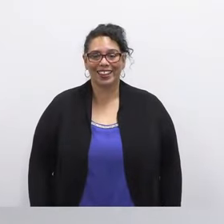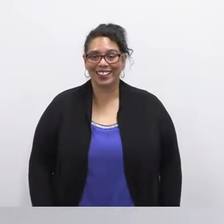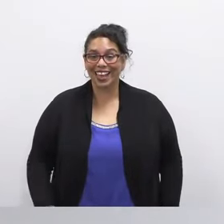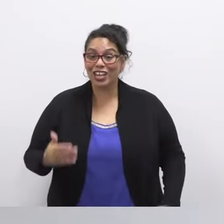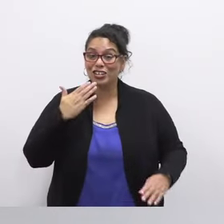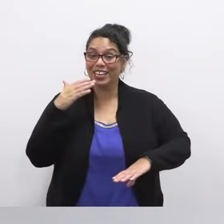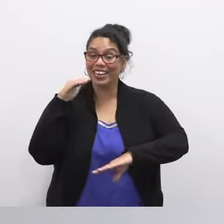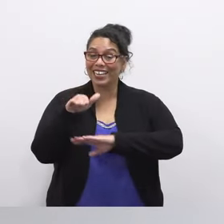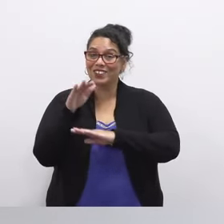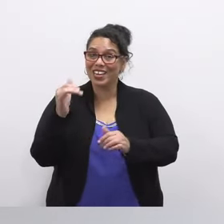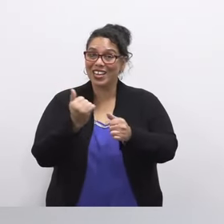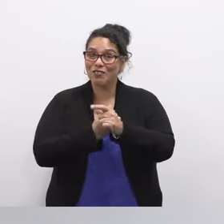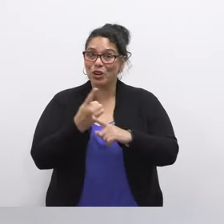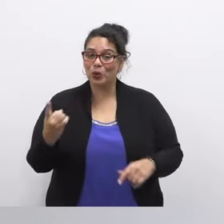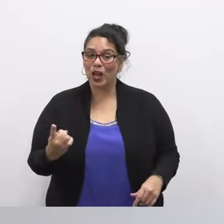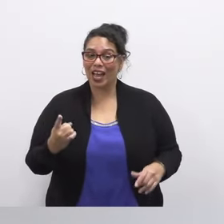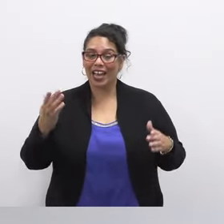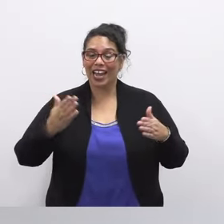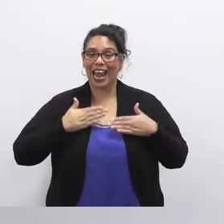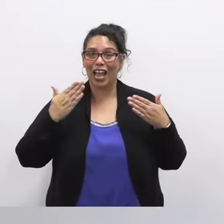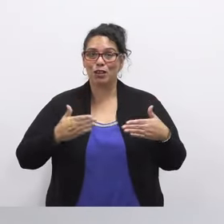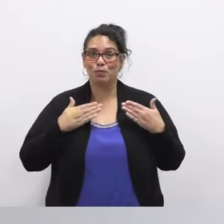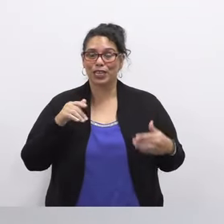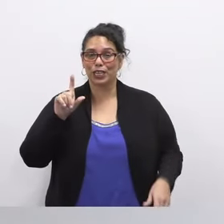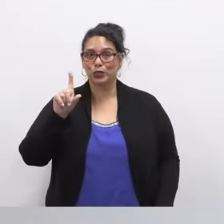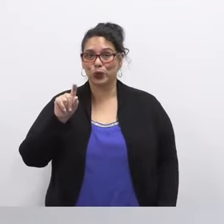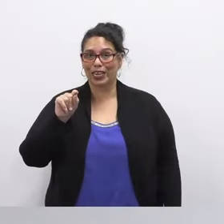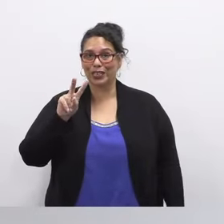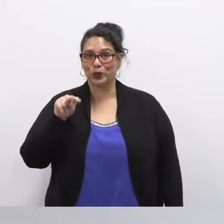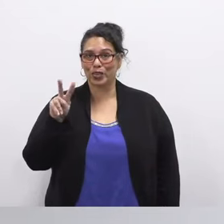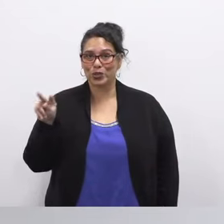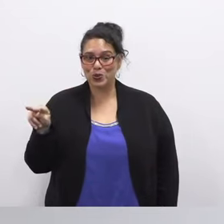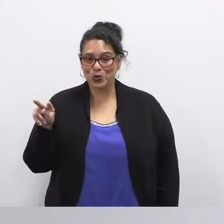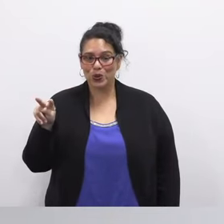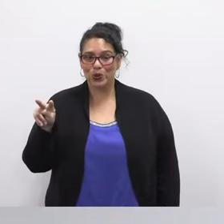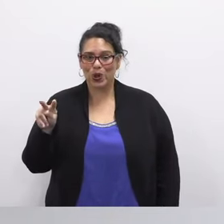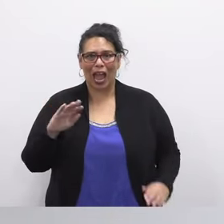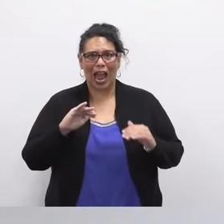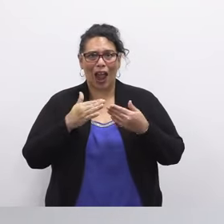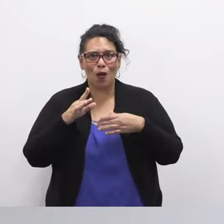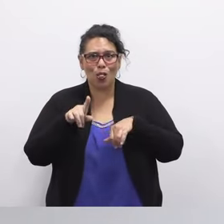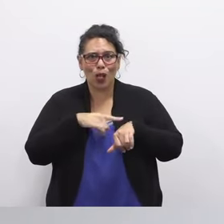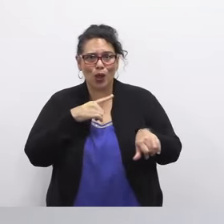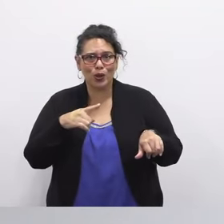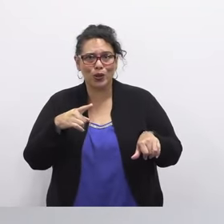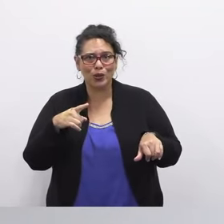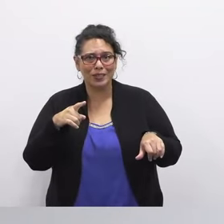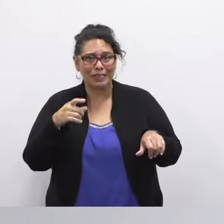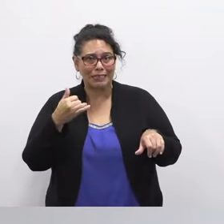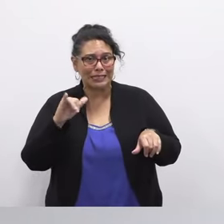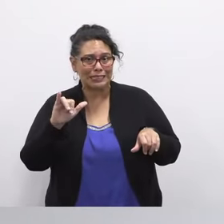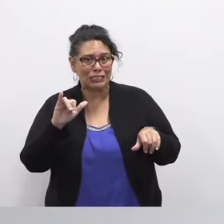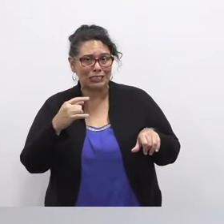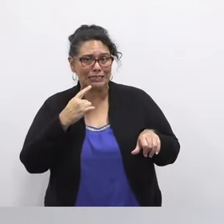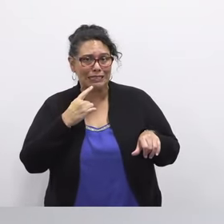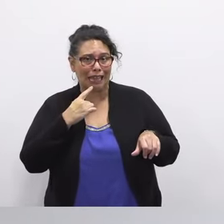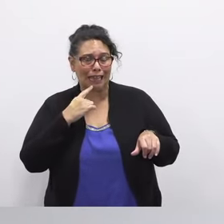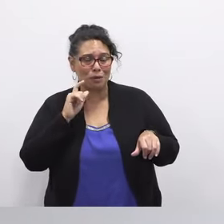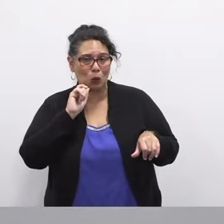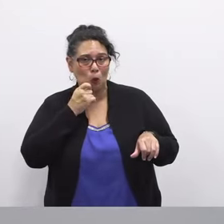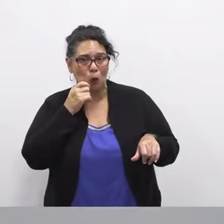evening, I should say. Happy 2022. How long do I have to be able to still say that and be cool, Dr.